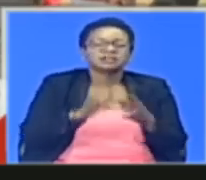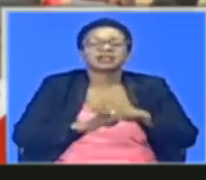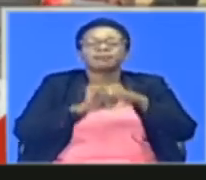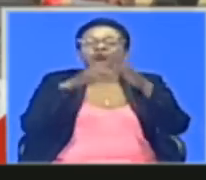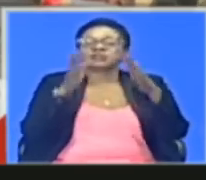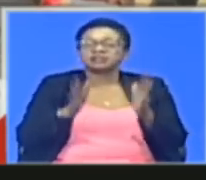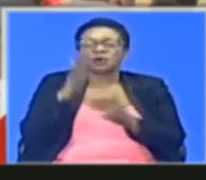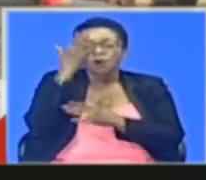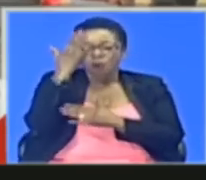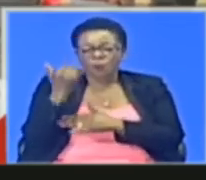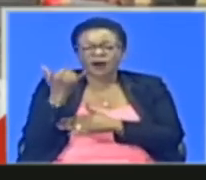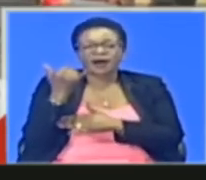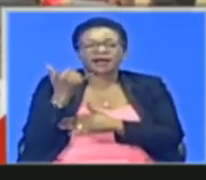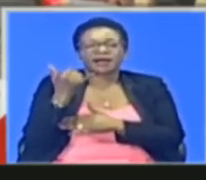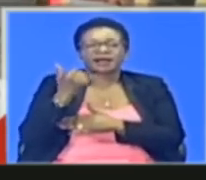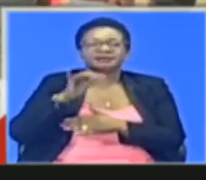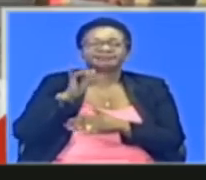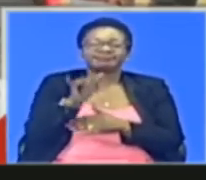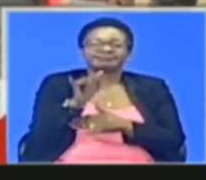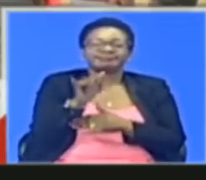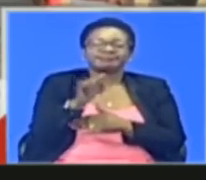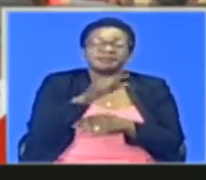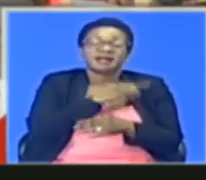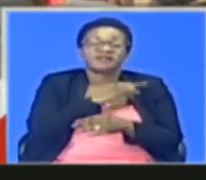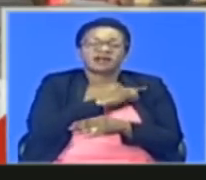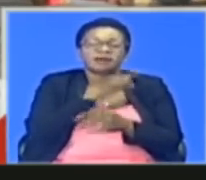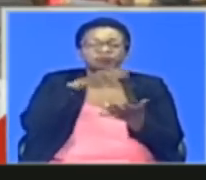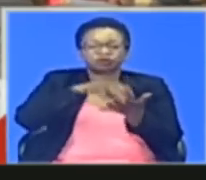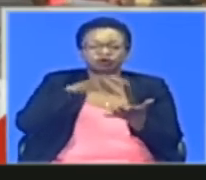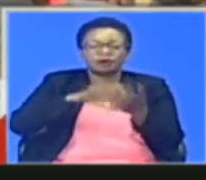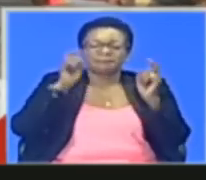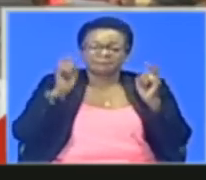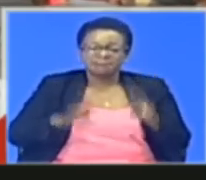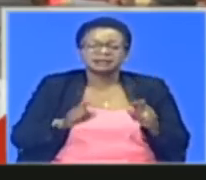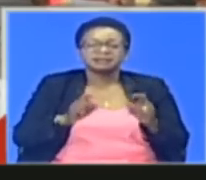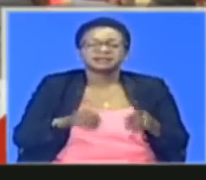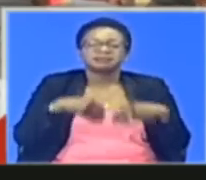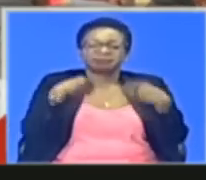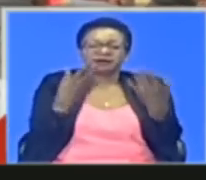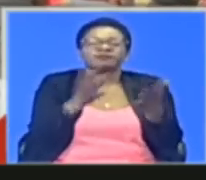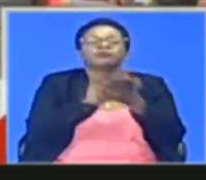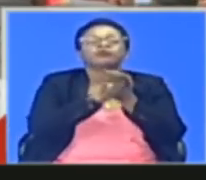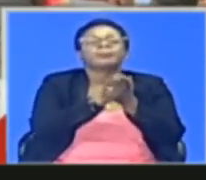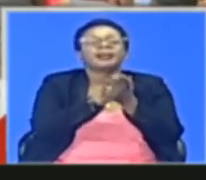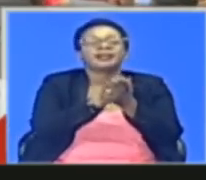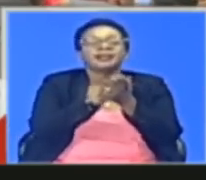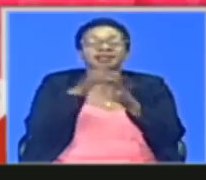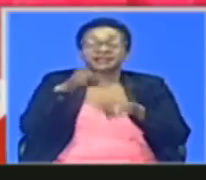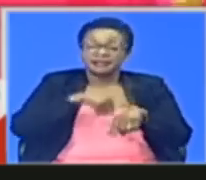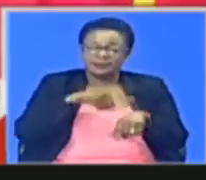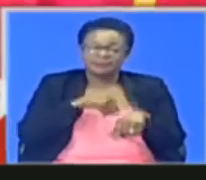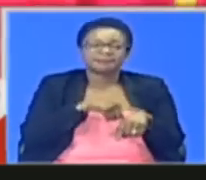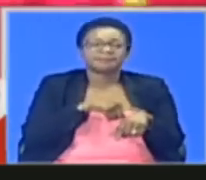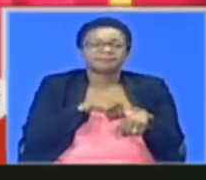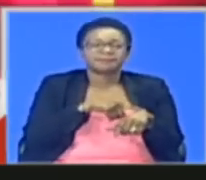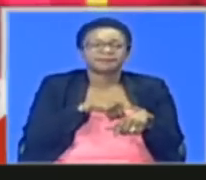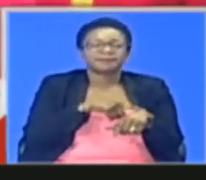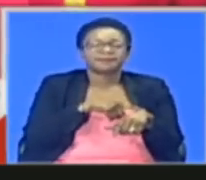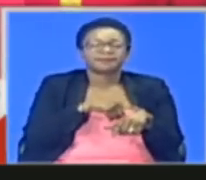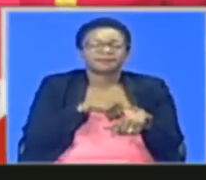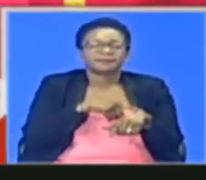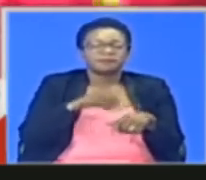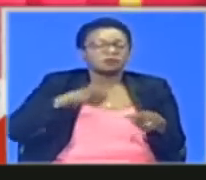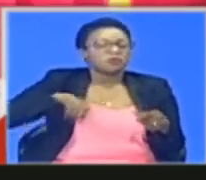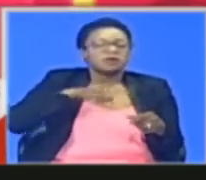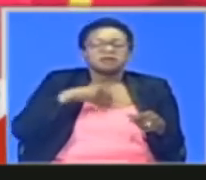why the capital city's governorship seat has to go the Jubilee way this time round. Sisi